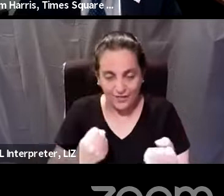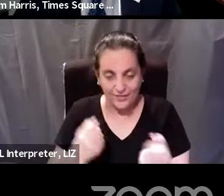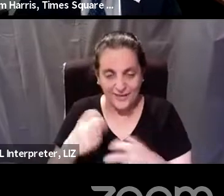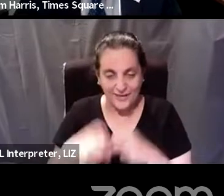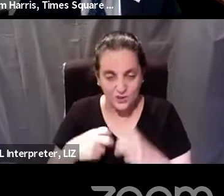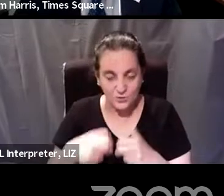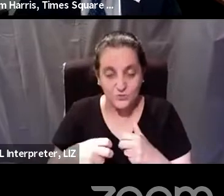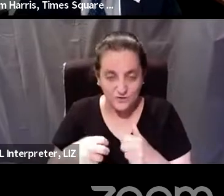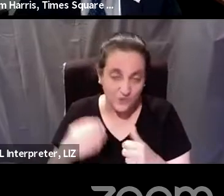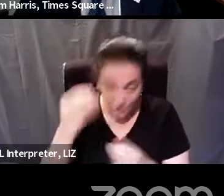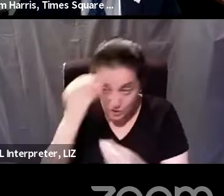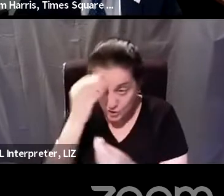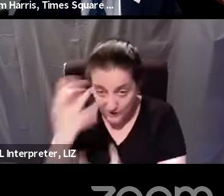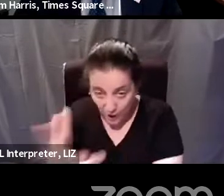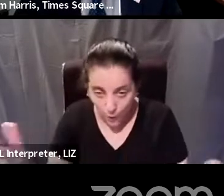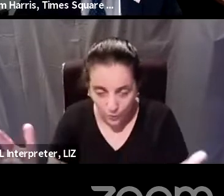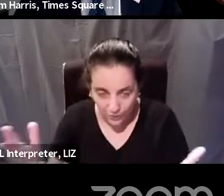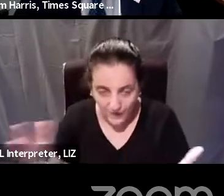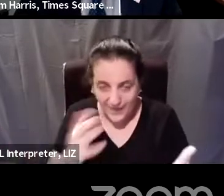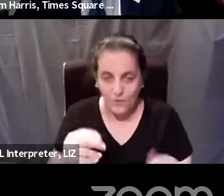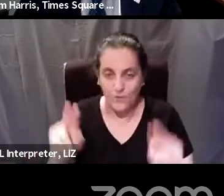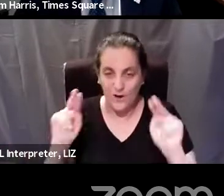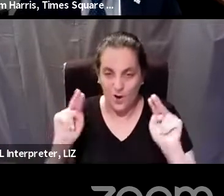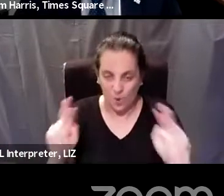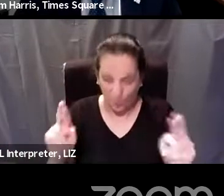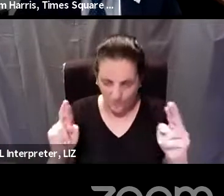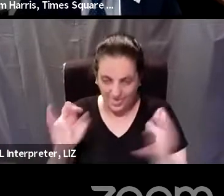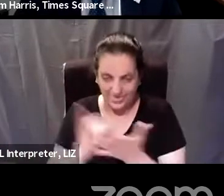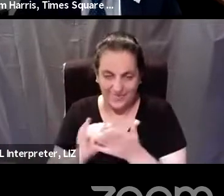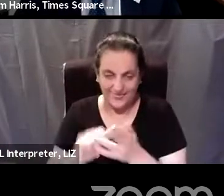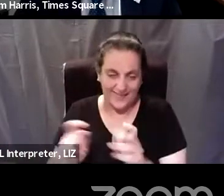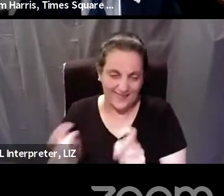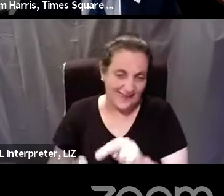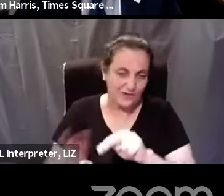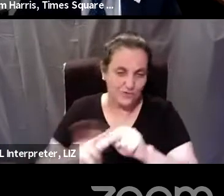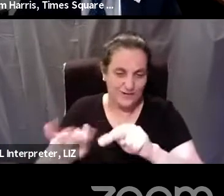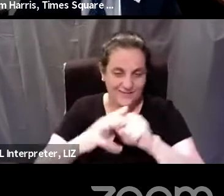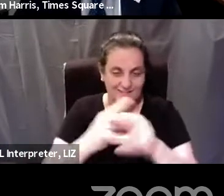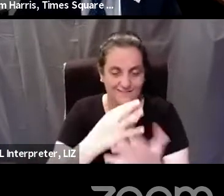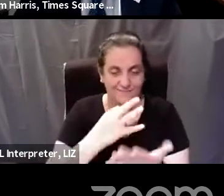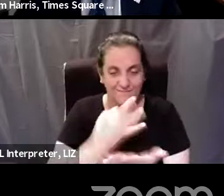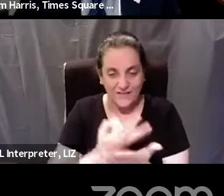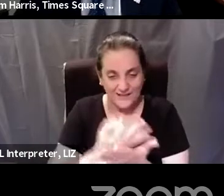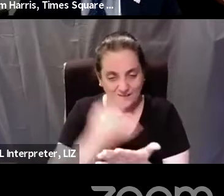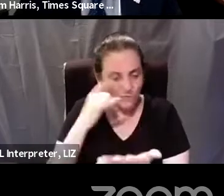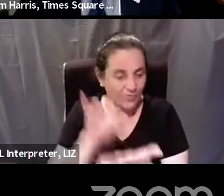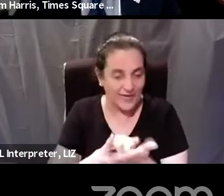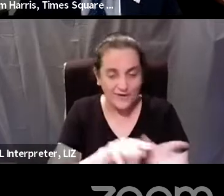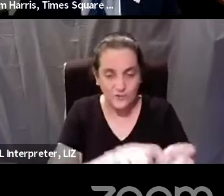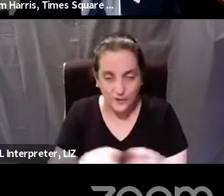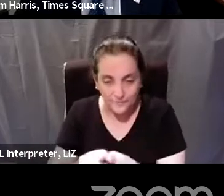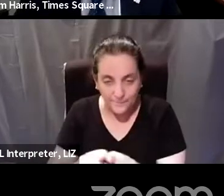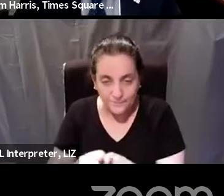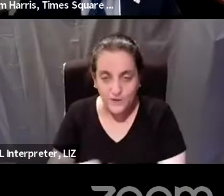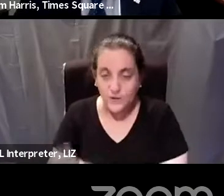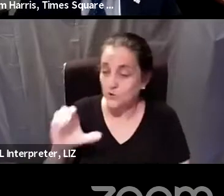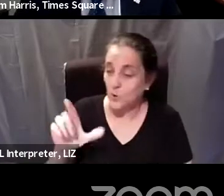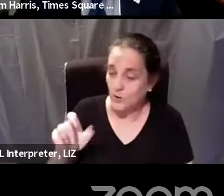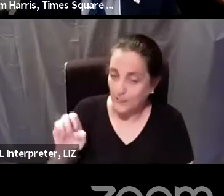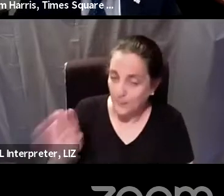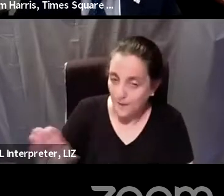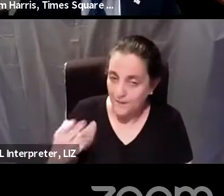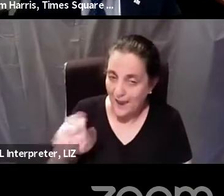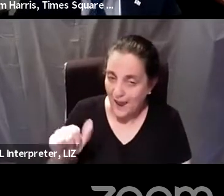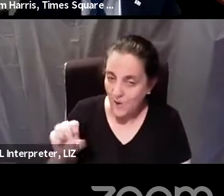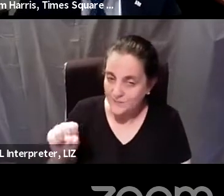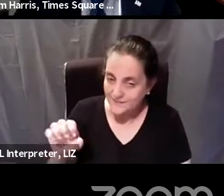we hope that that gets increased funding as well and is run by some amazing people. So clubhouses and respite centers, I